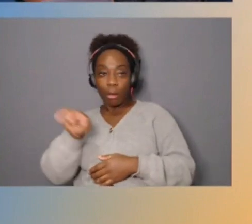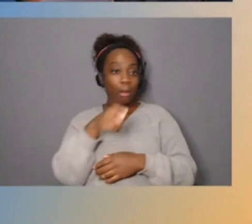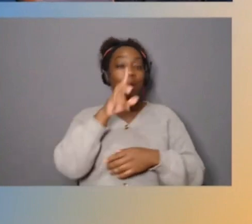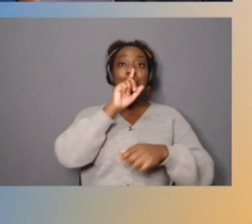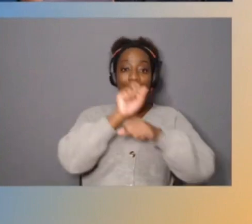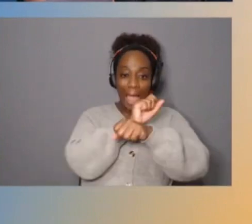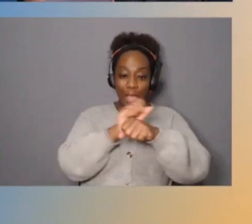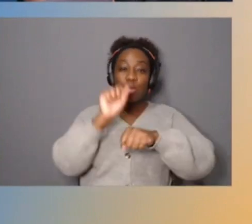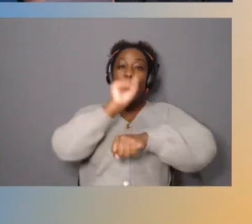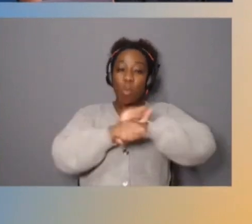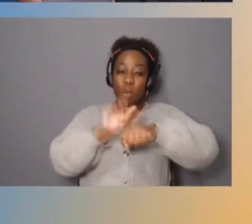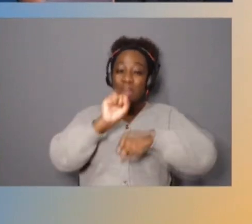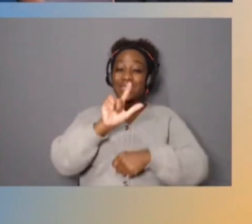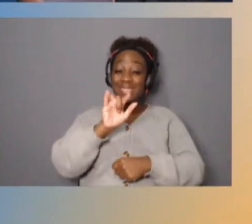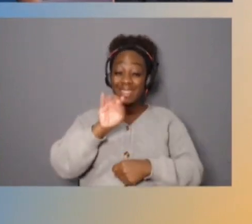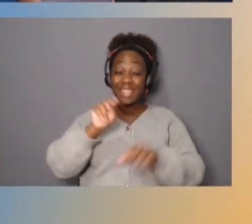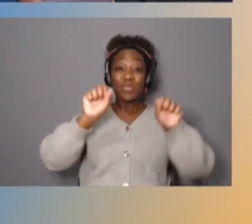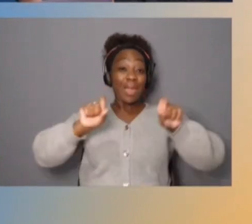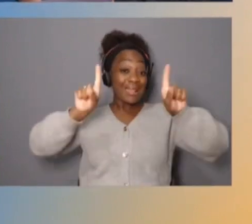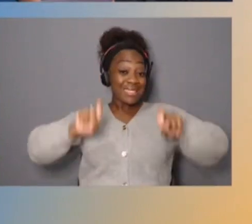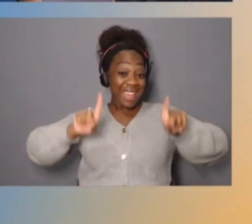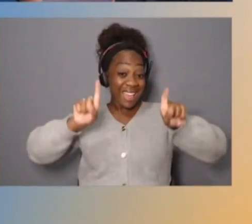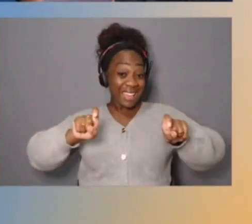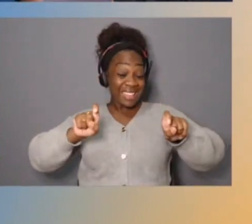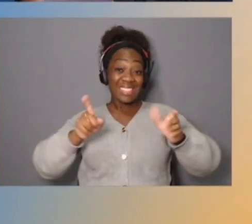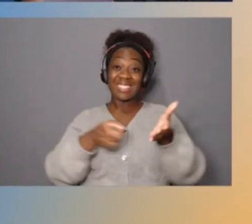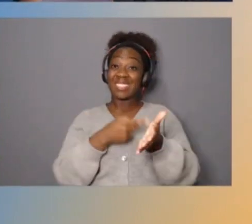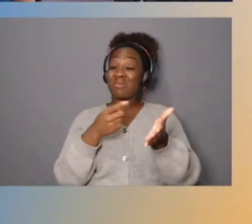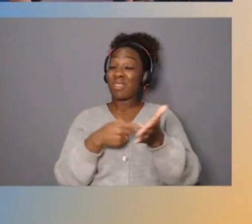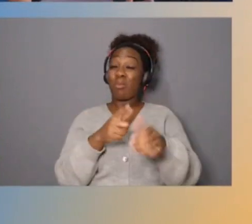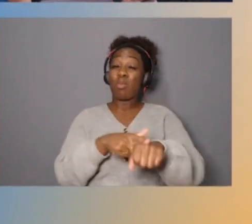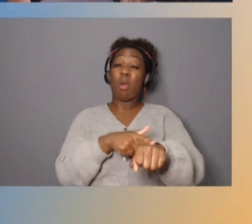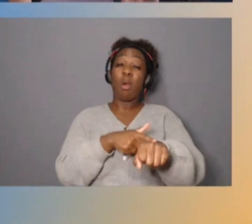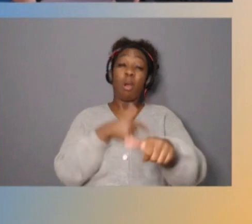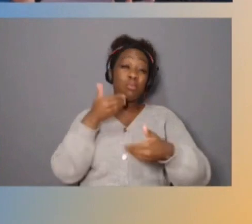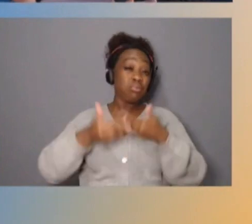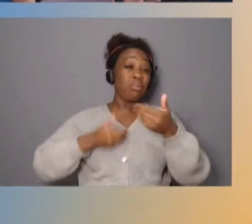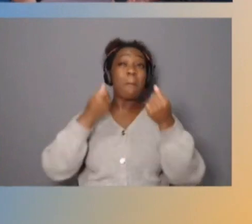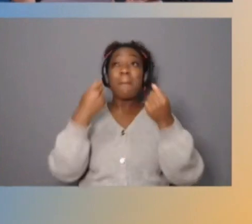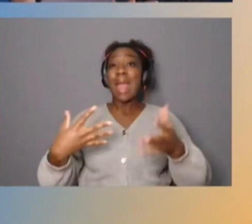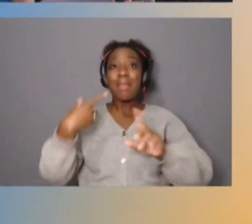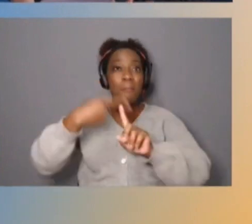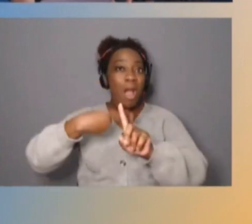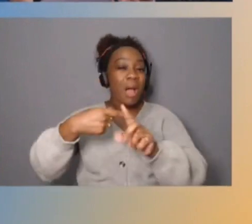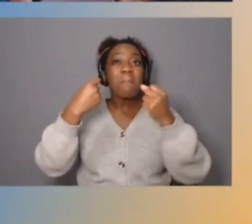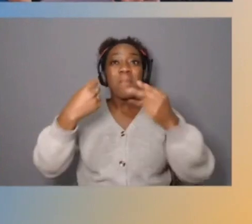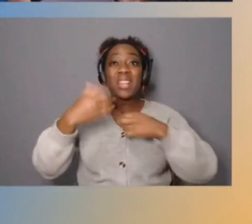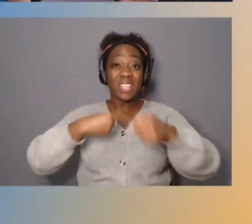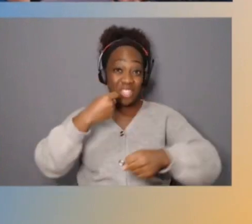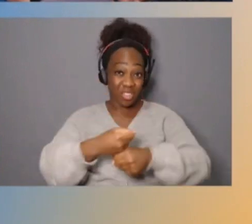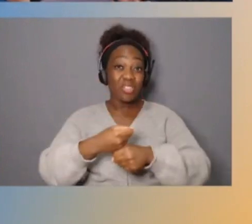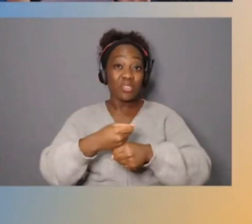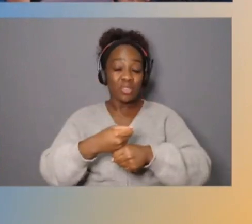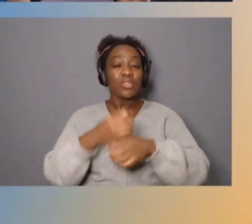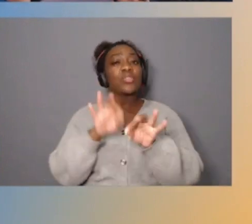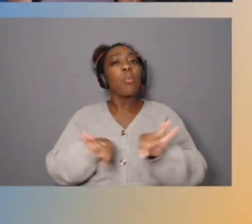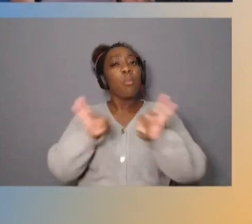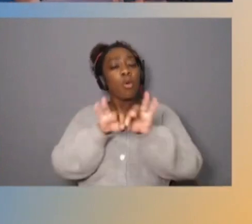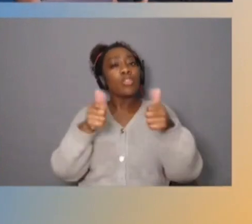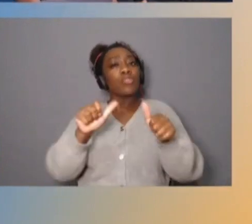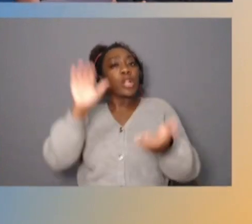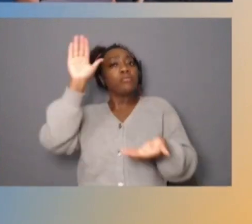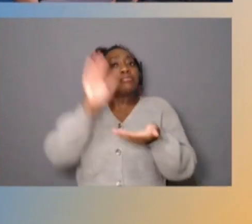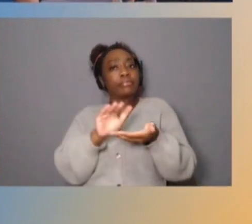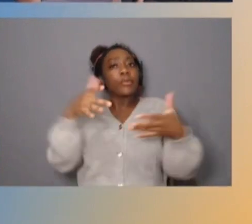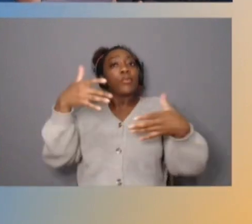be a months-long process, or in some cases years long. And so you want to compress that as much as possible by using